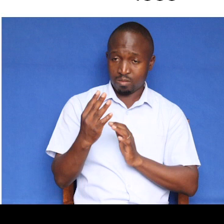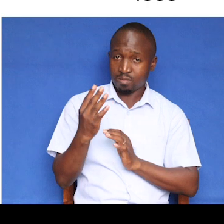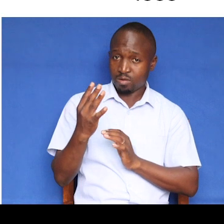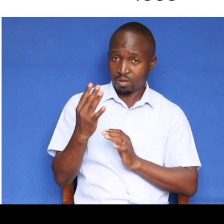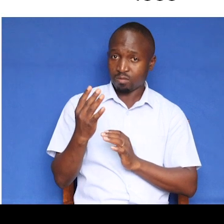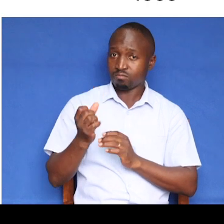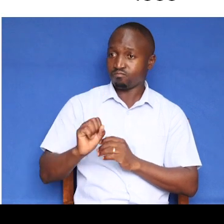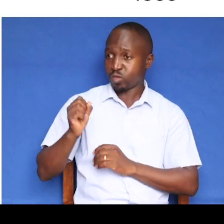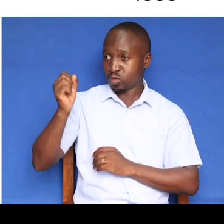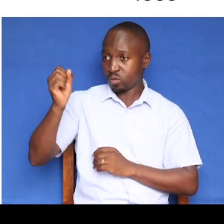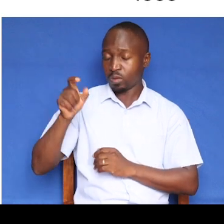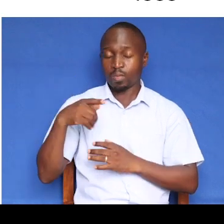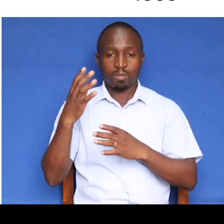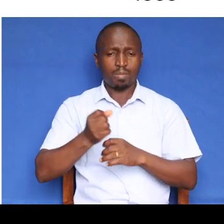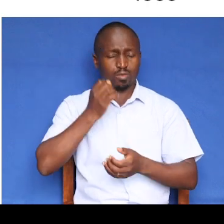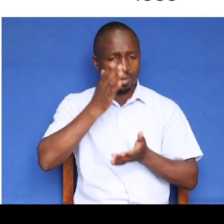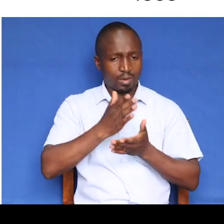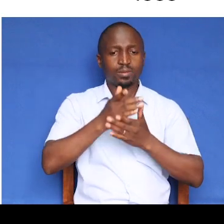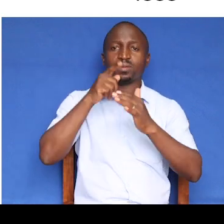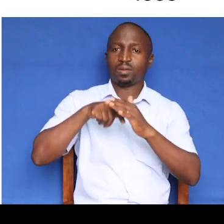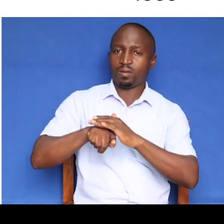This is net domestic income.